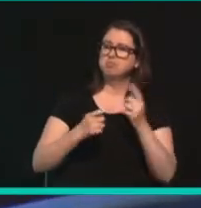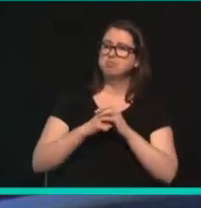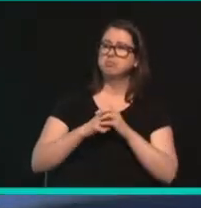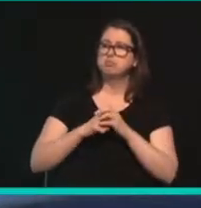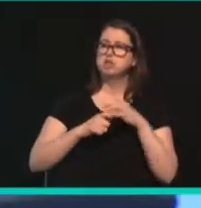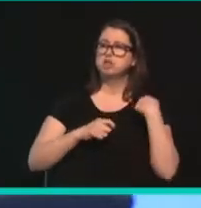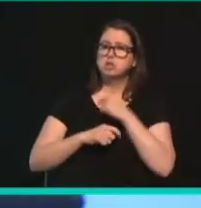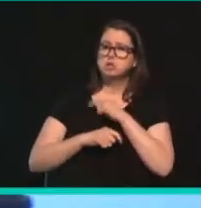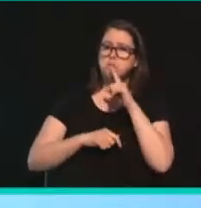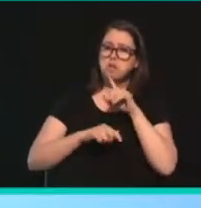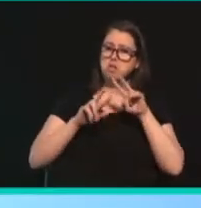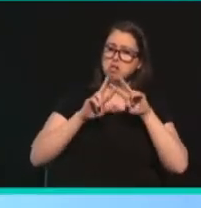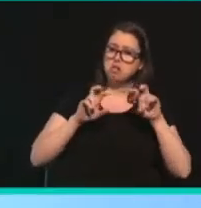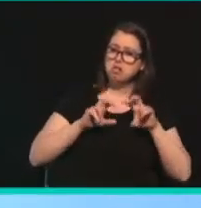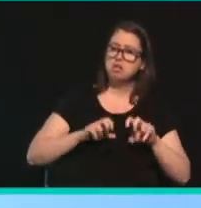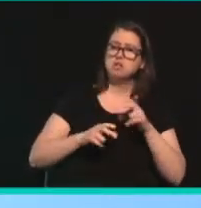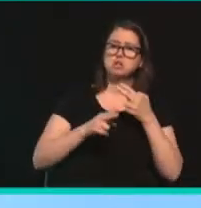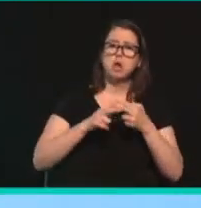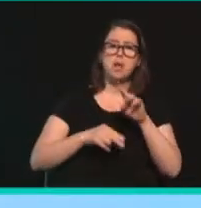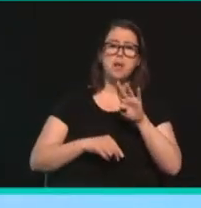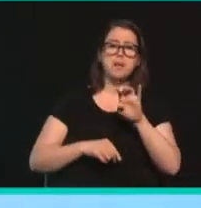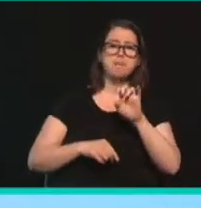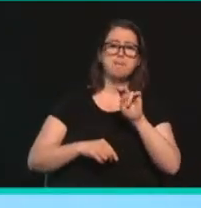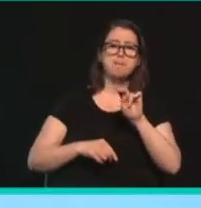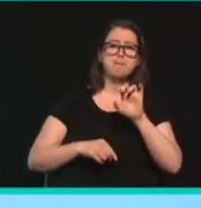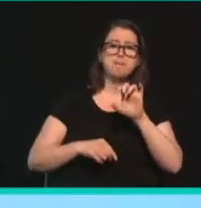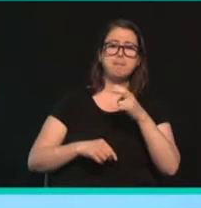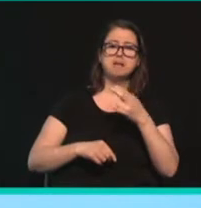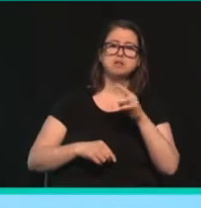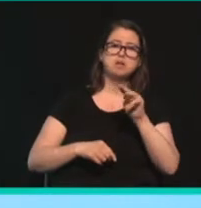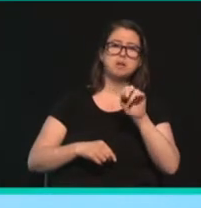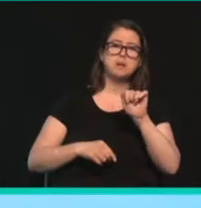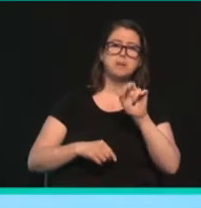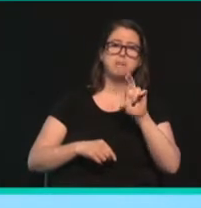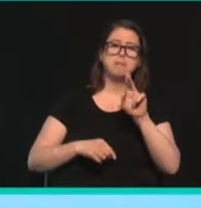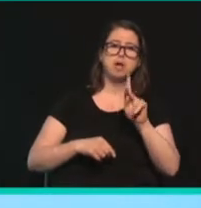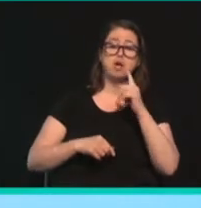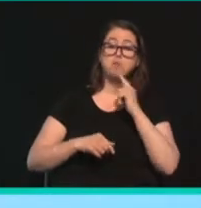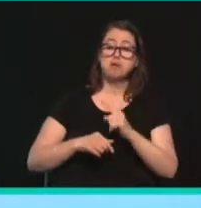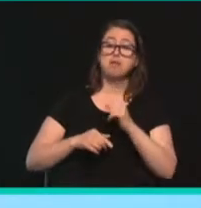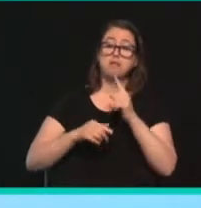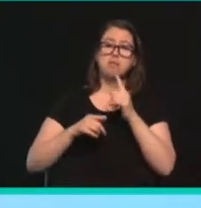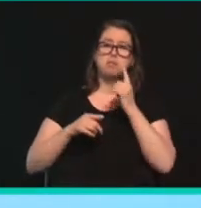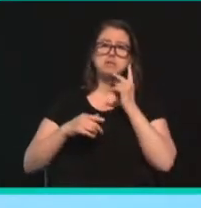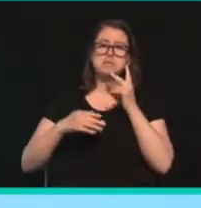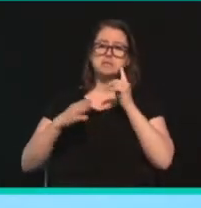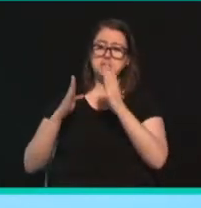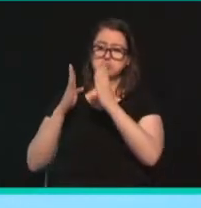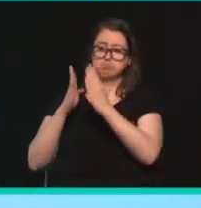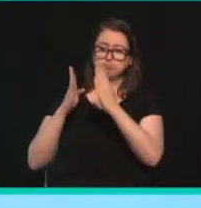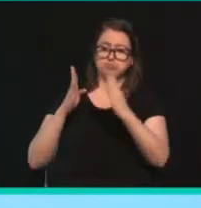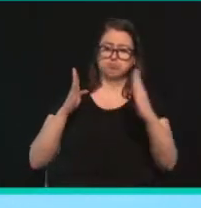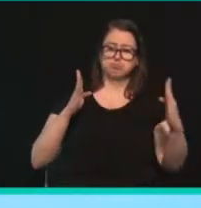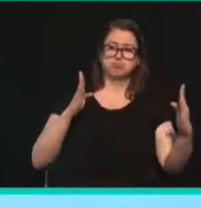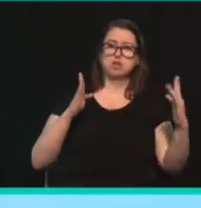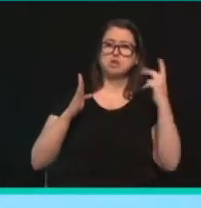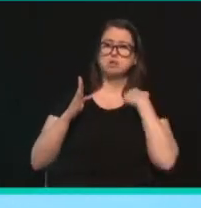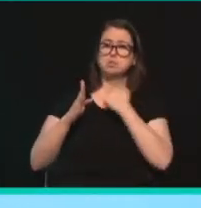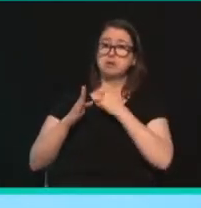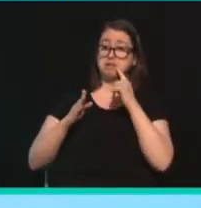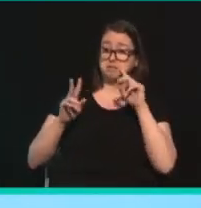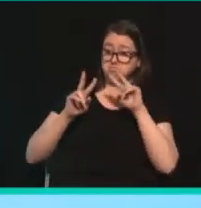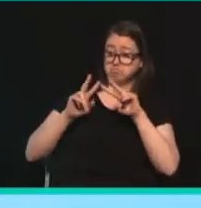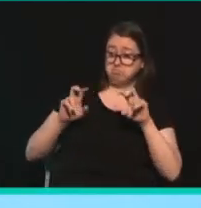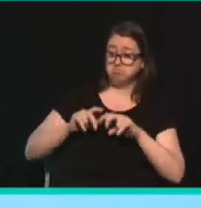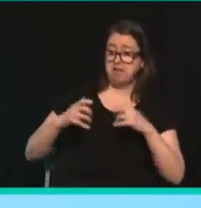when we are looking at benchmarking, are we looking at just in the healthcare industry, or are we looking at in the other industries that